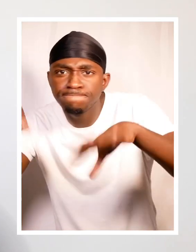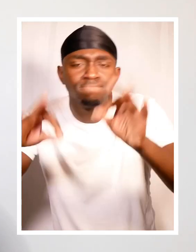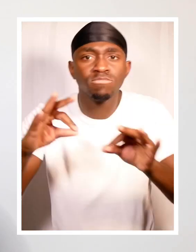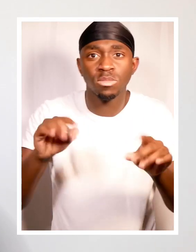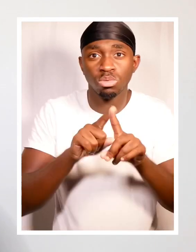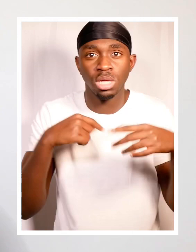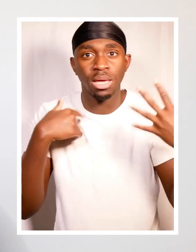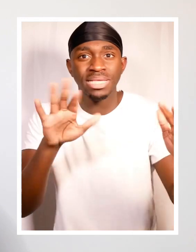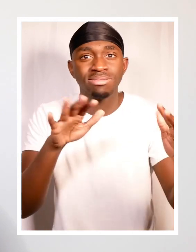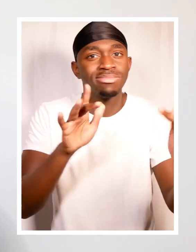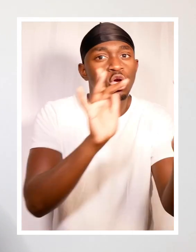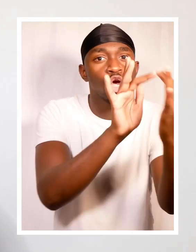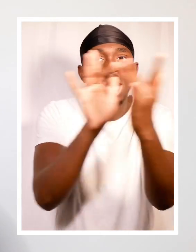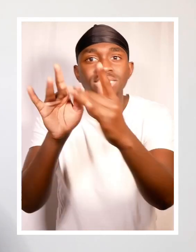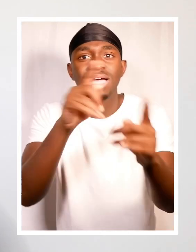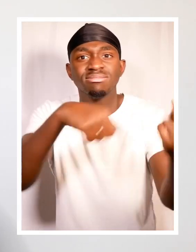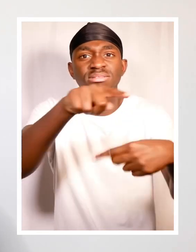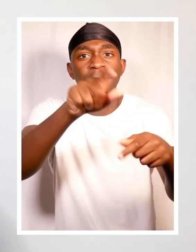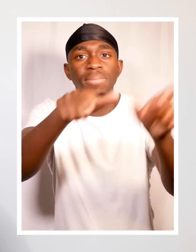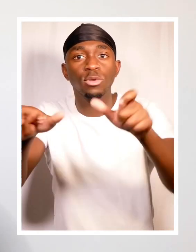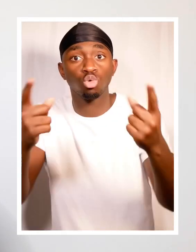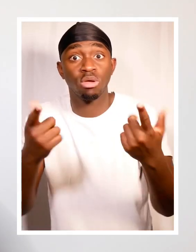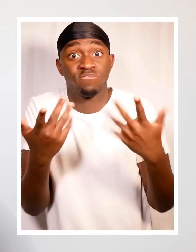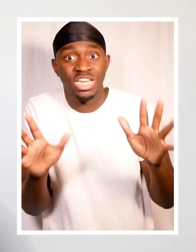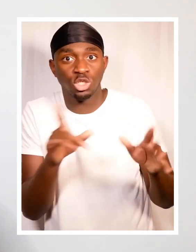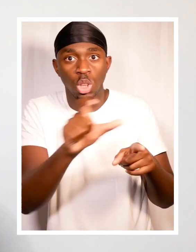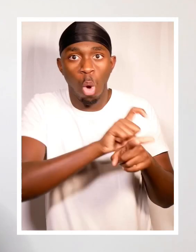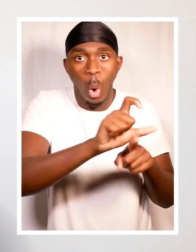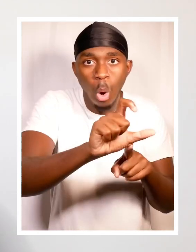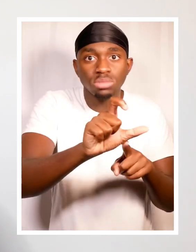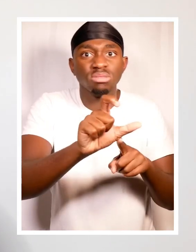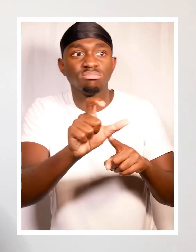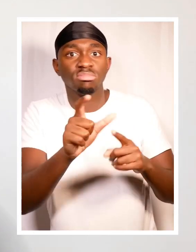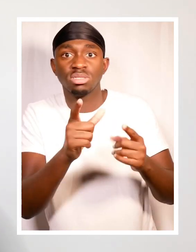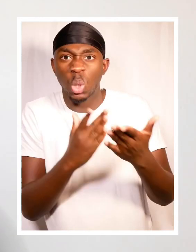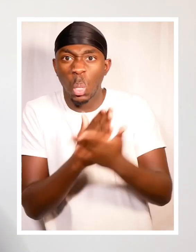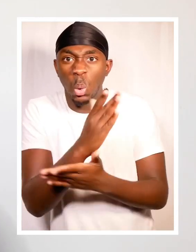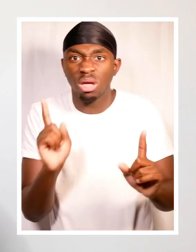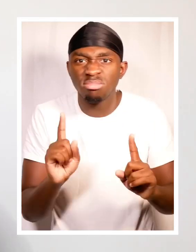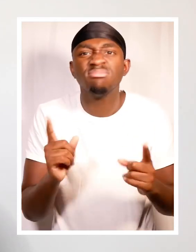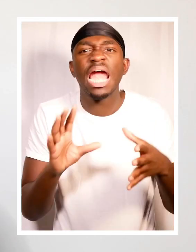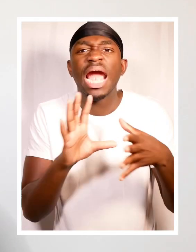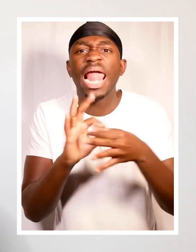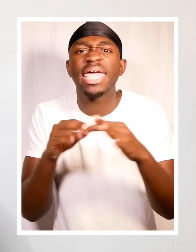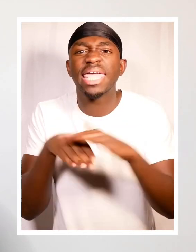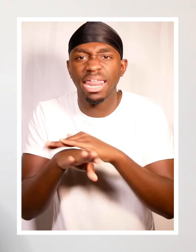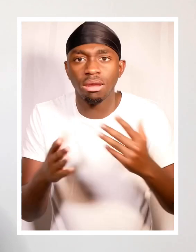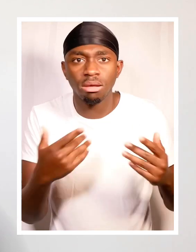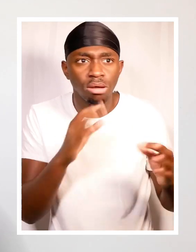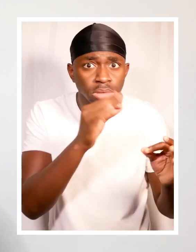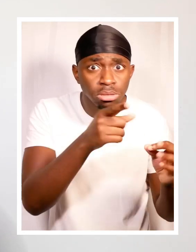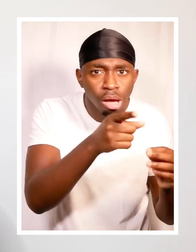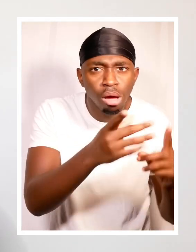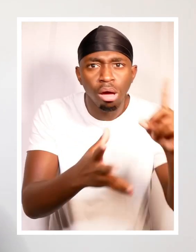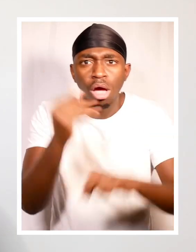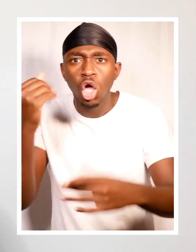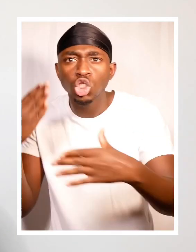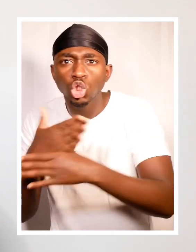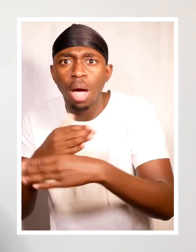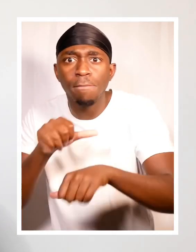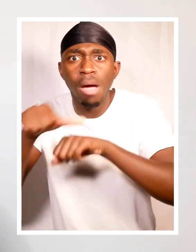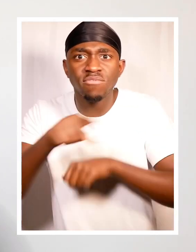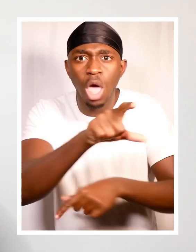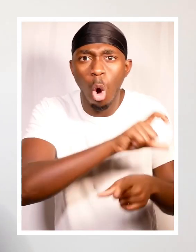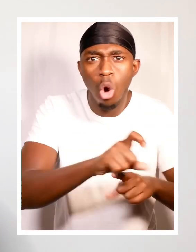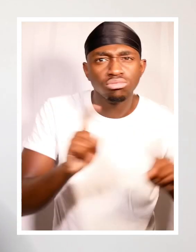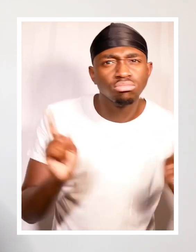would say find people that have already completed that boot camp course and reach out to them on linkedin on social media and get